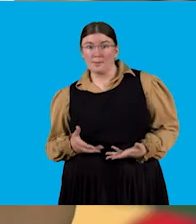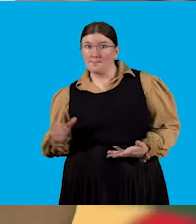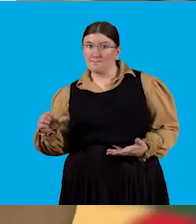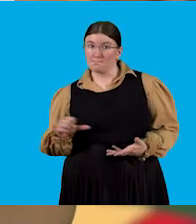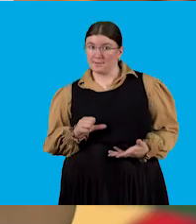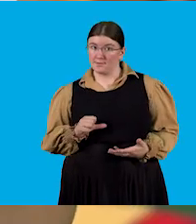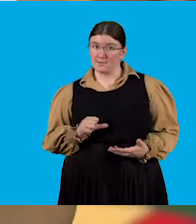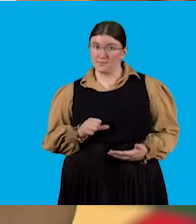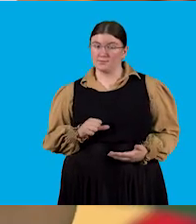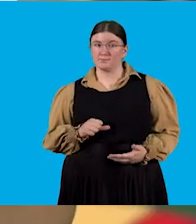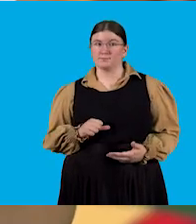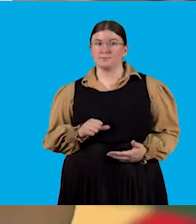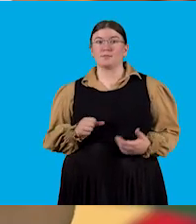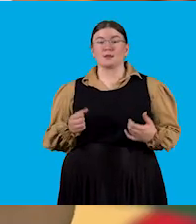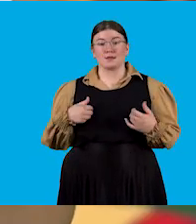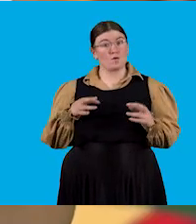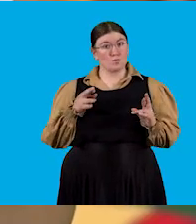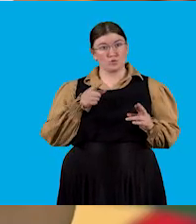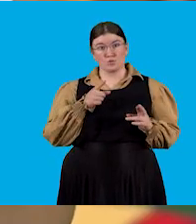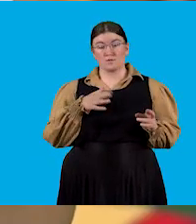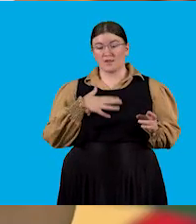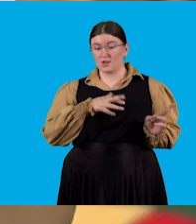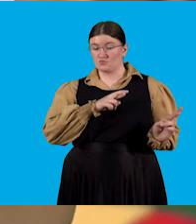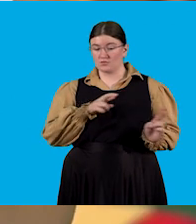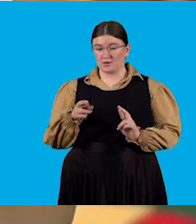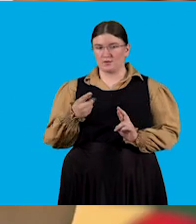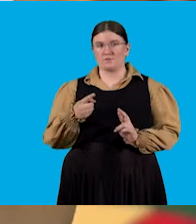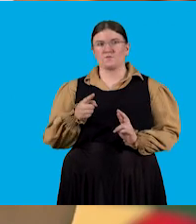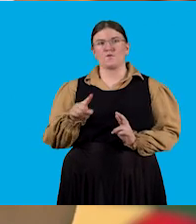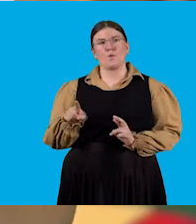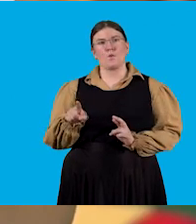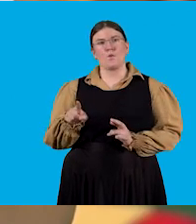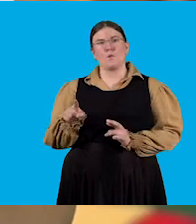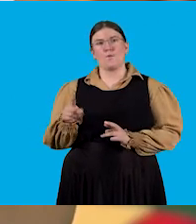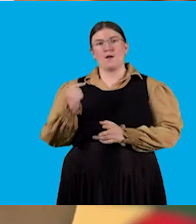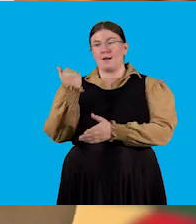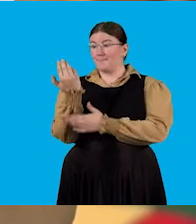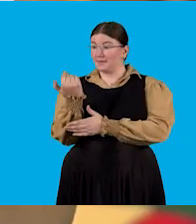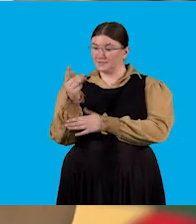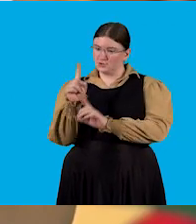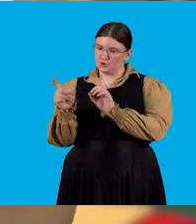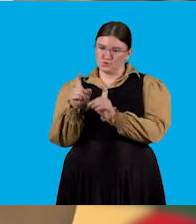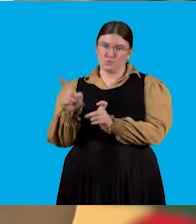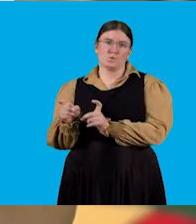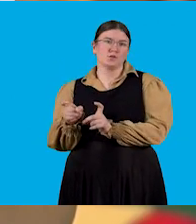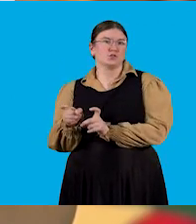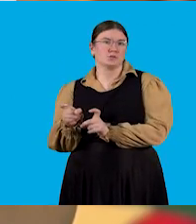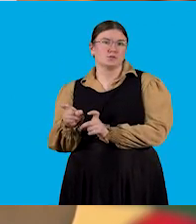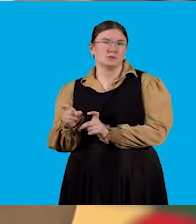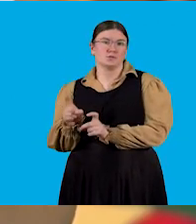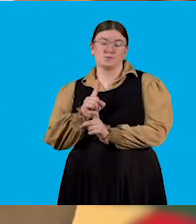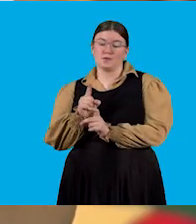Welcome back from the break, and I hope that you are ready for this part of the lesson where we look at the application